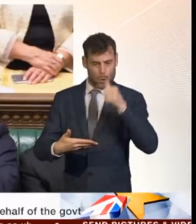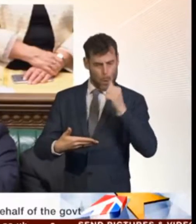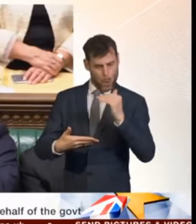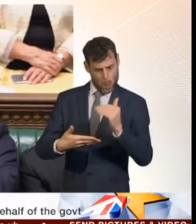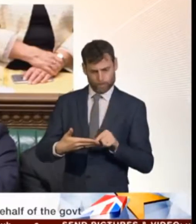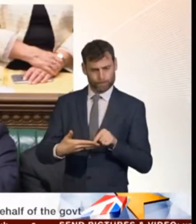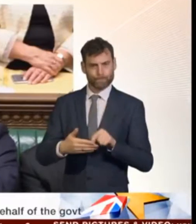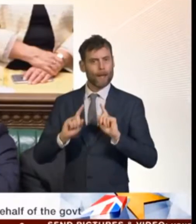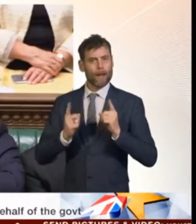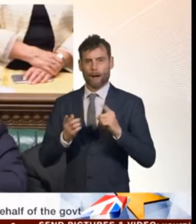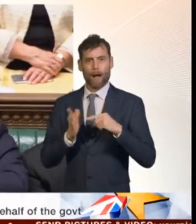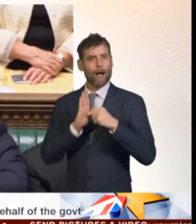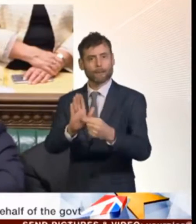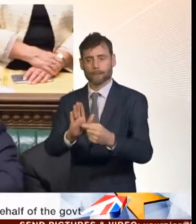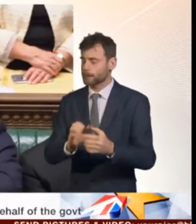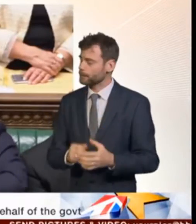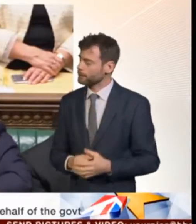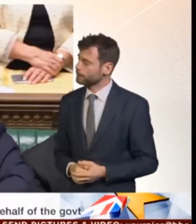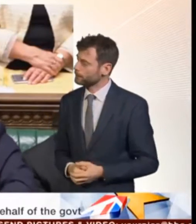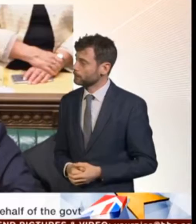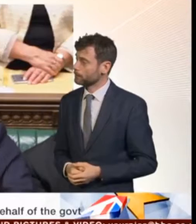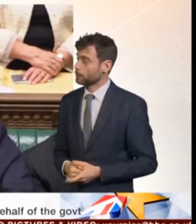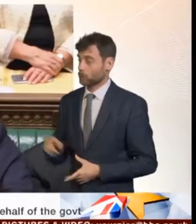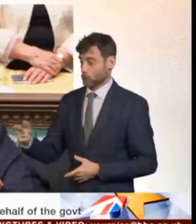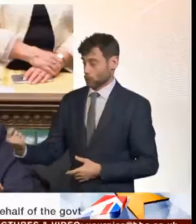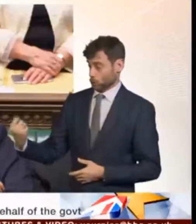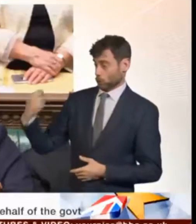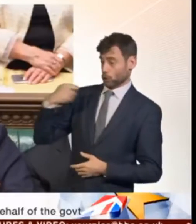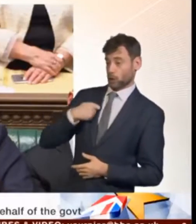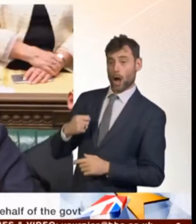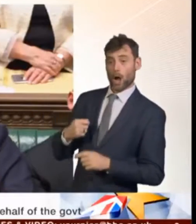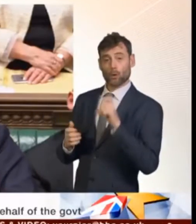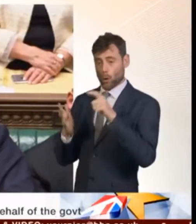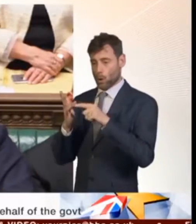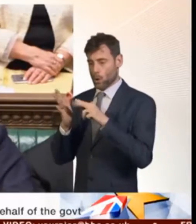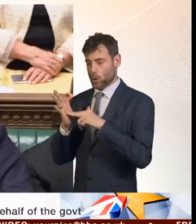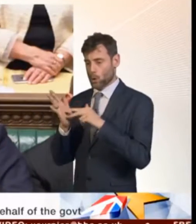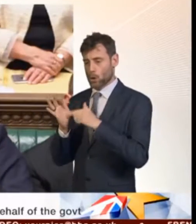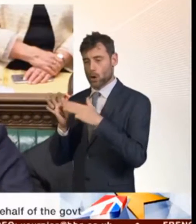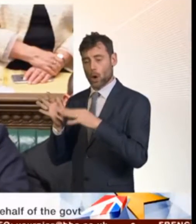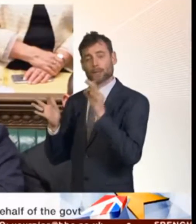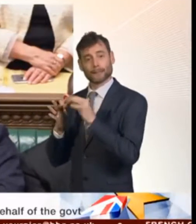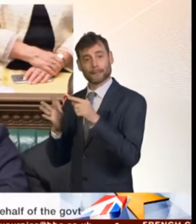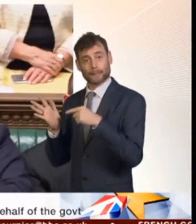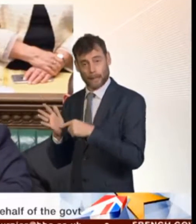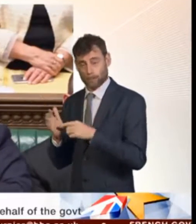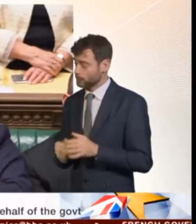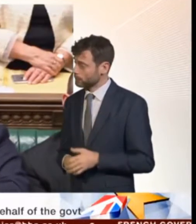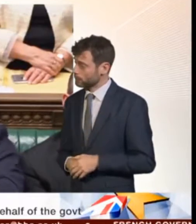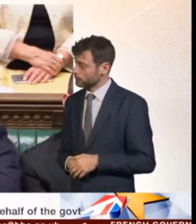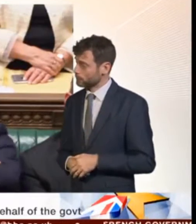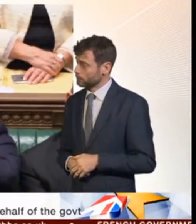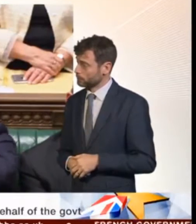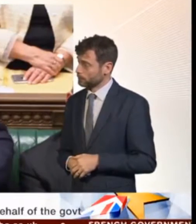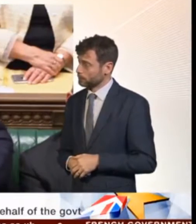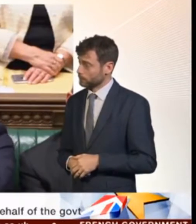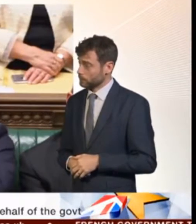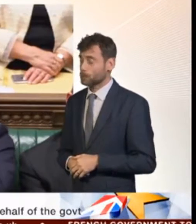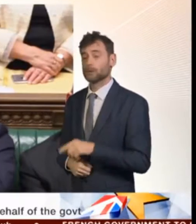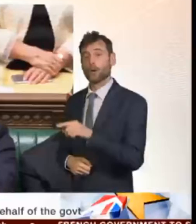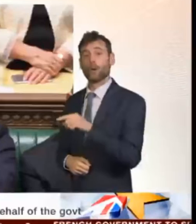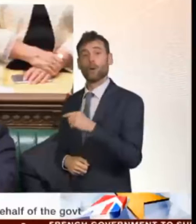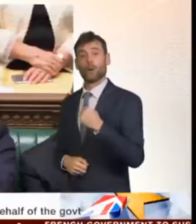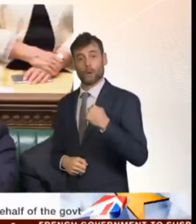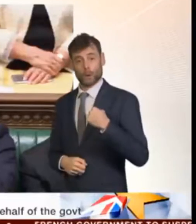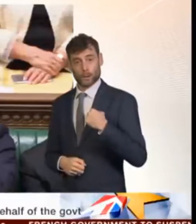this extremely serious charge of contempt should each be given the opportunity to make their case and to follow the